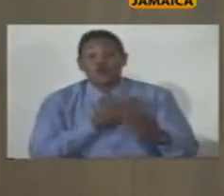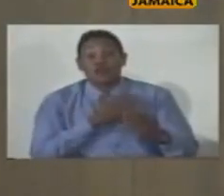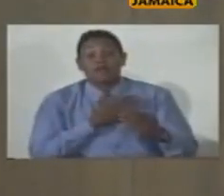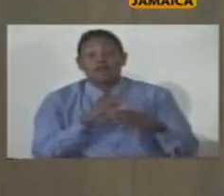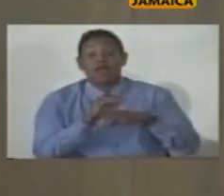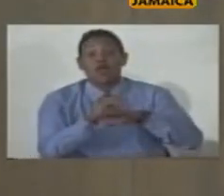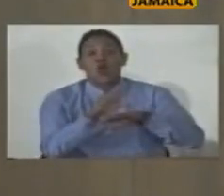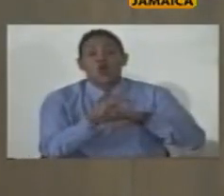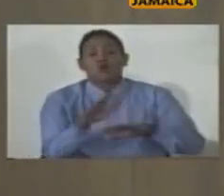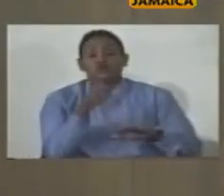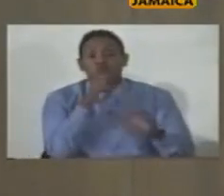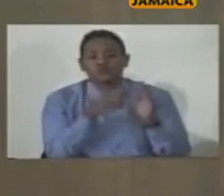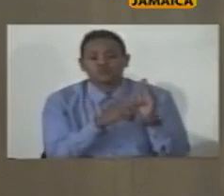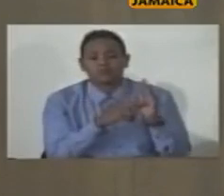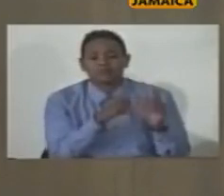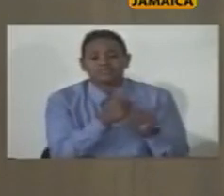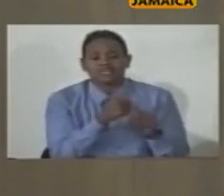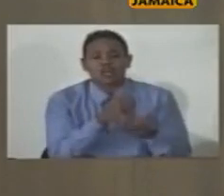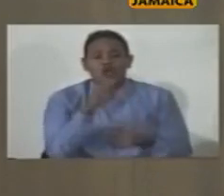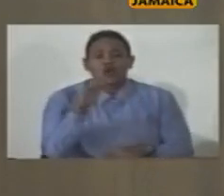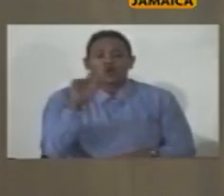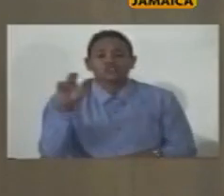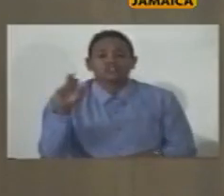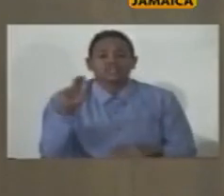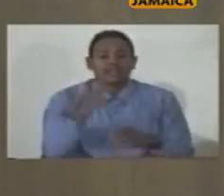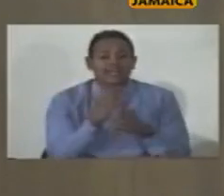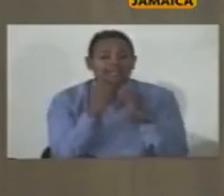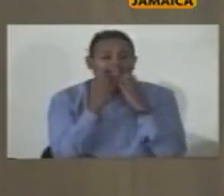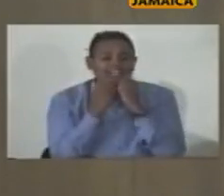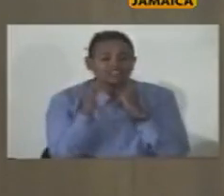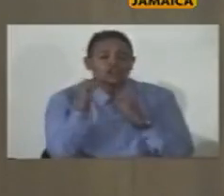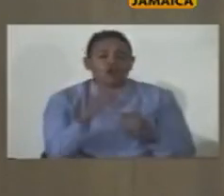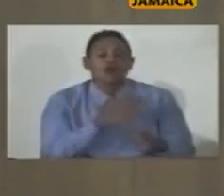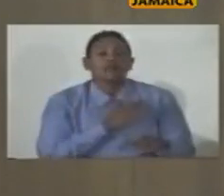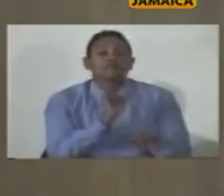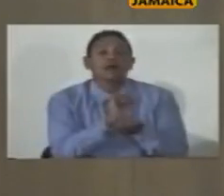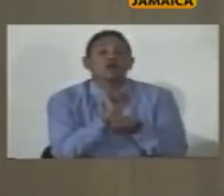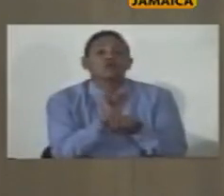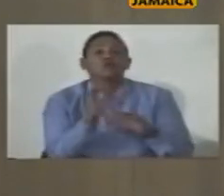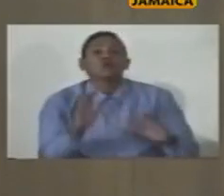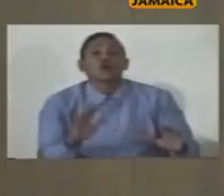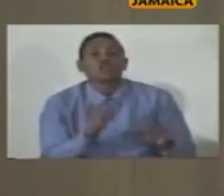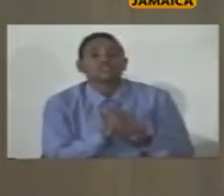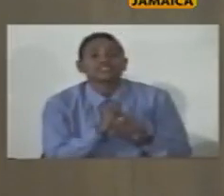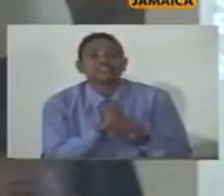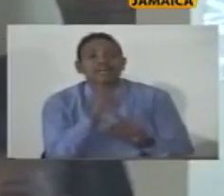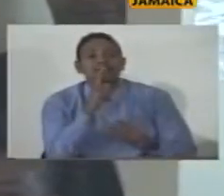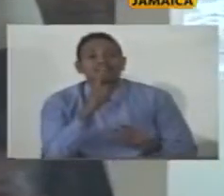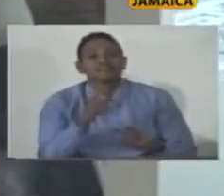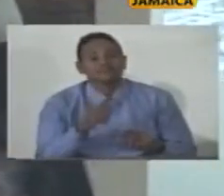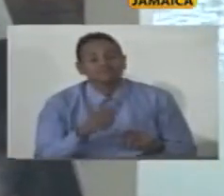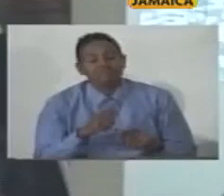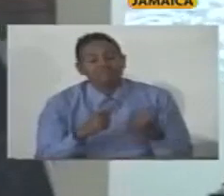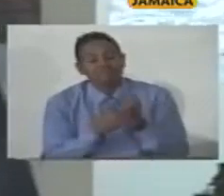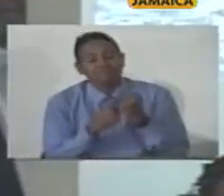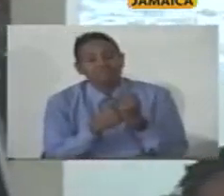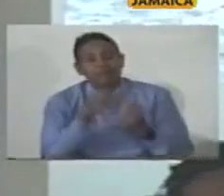counselors, counselor caretakers, and all my workers, big up on yourself.